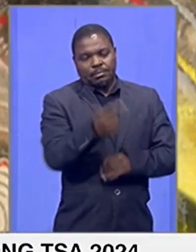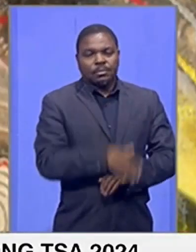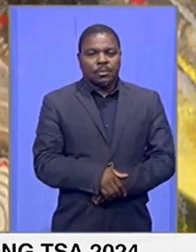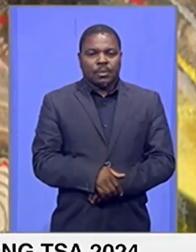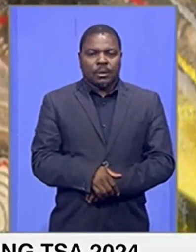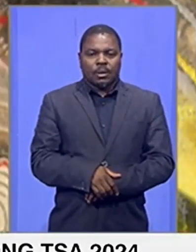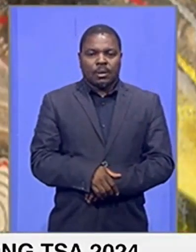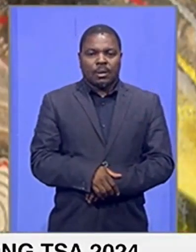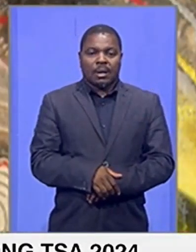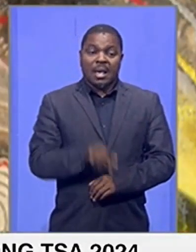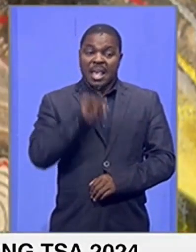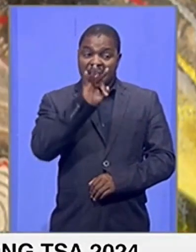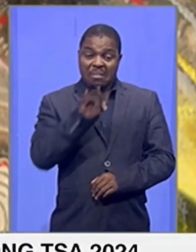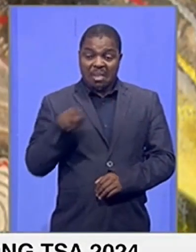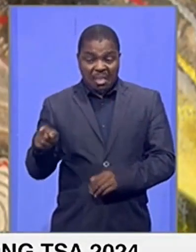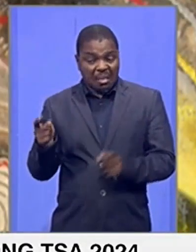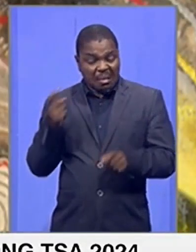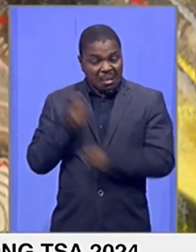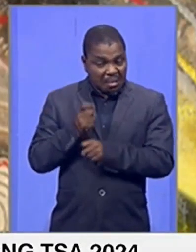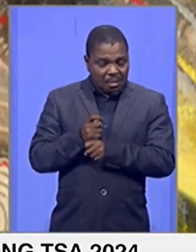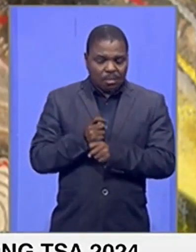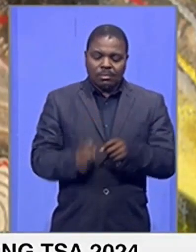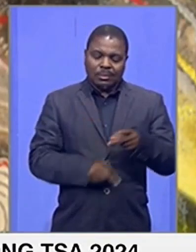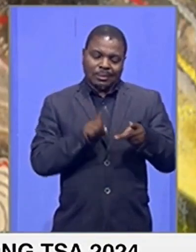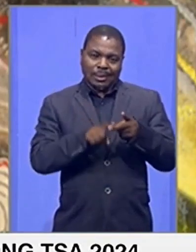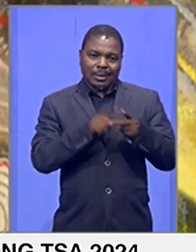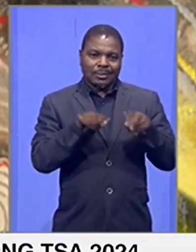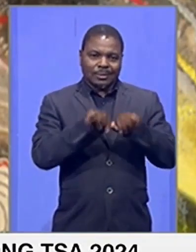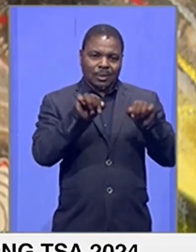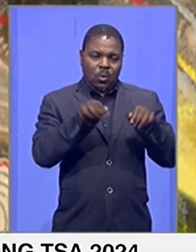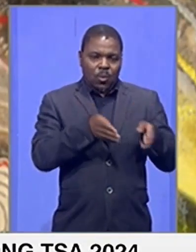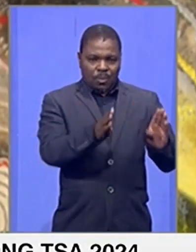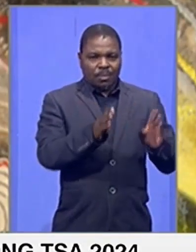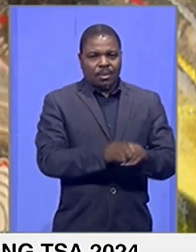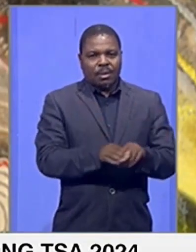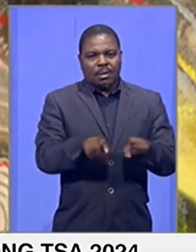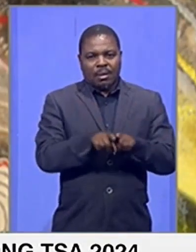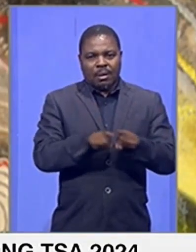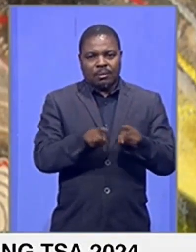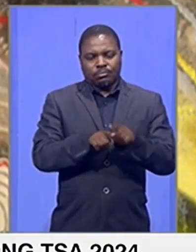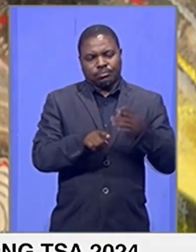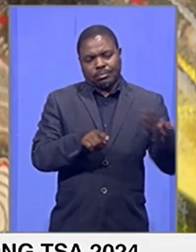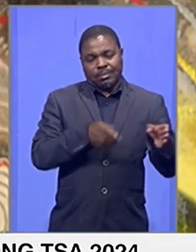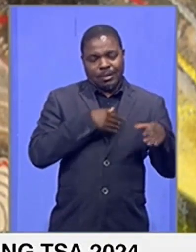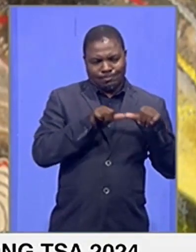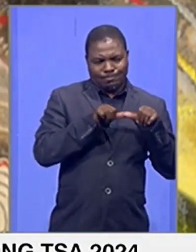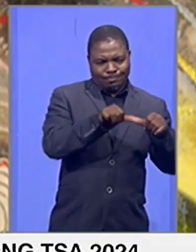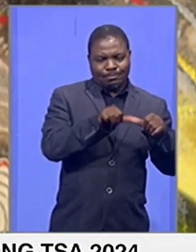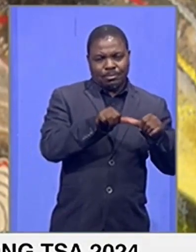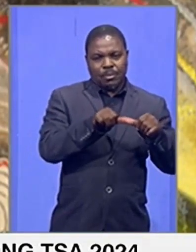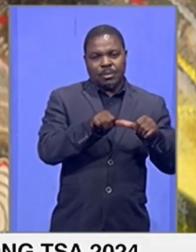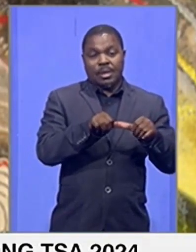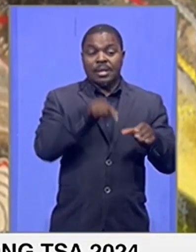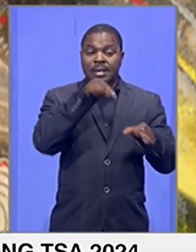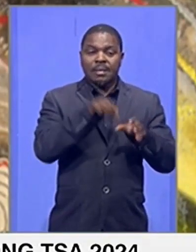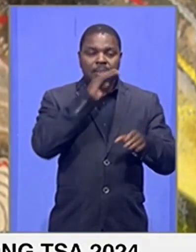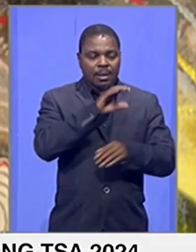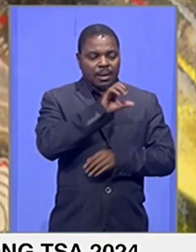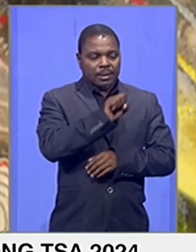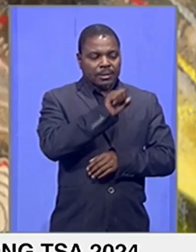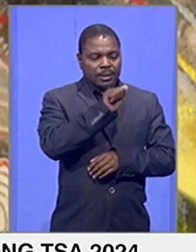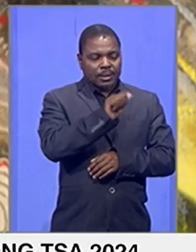the second modality, which is a broad or a popular left front, in which the Communist